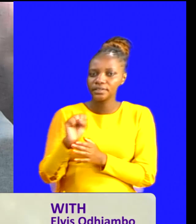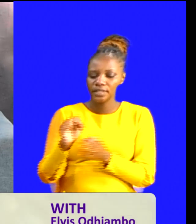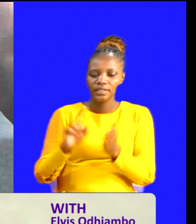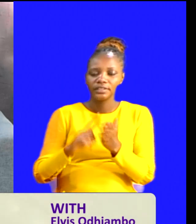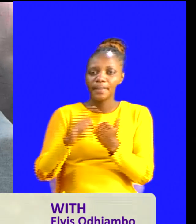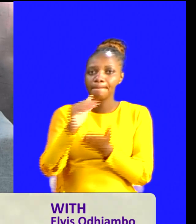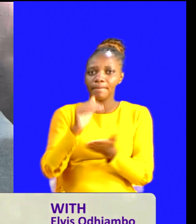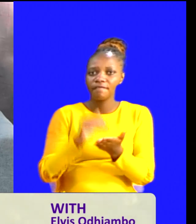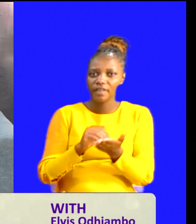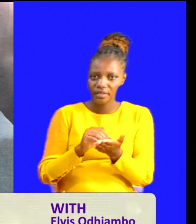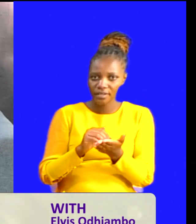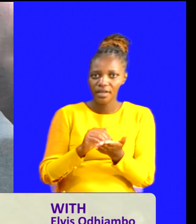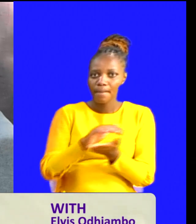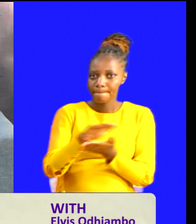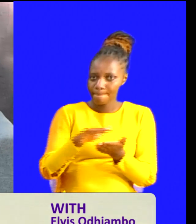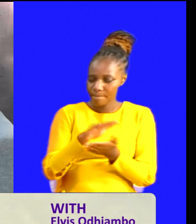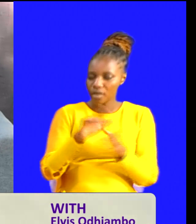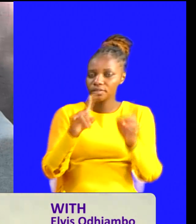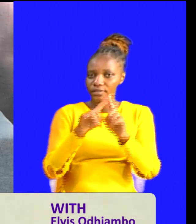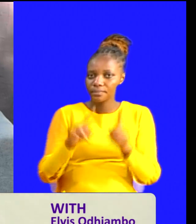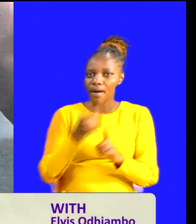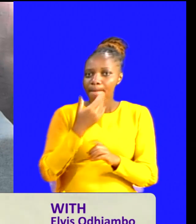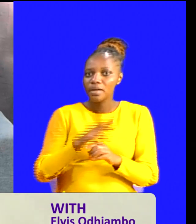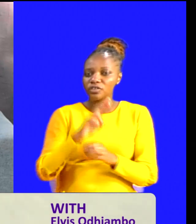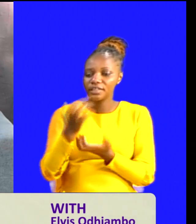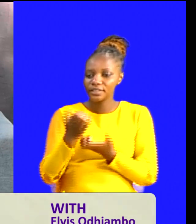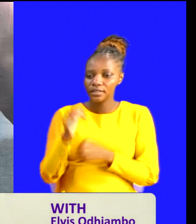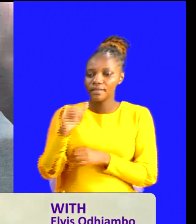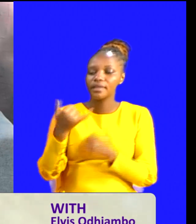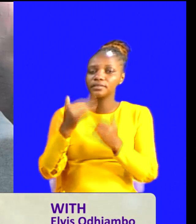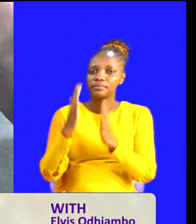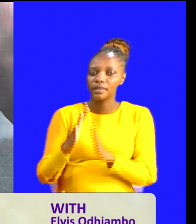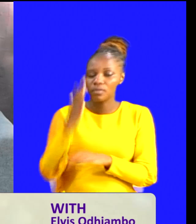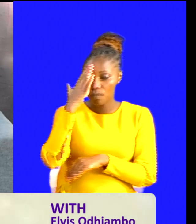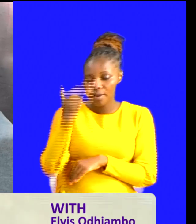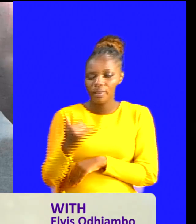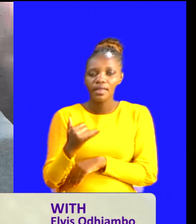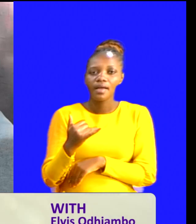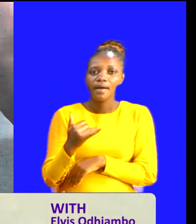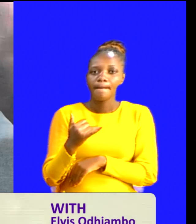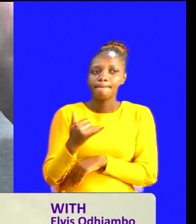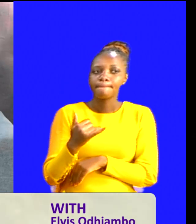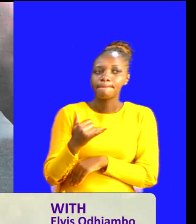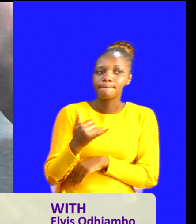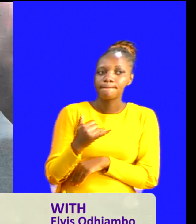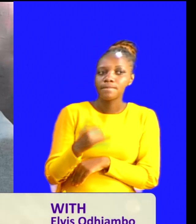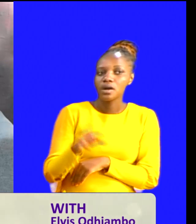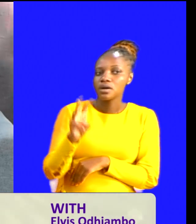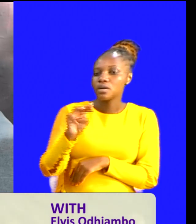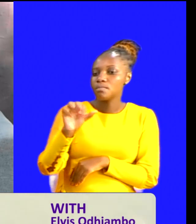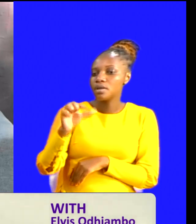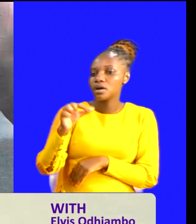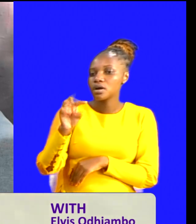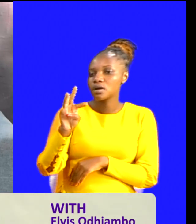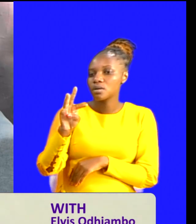sector and also the goalkeeper, United needs such a figure right now, because Maguire, with the criticism he's getting,